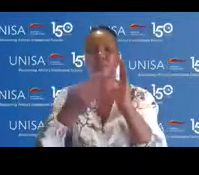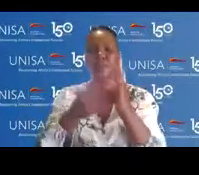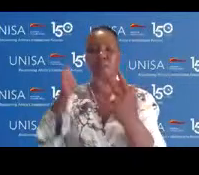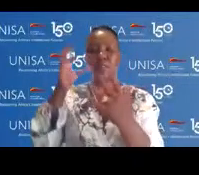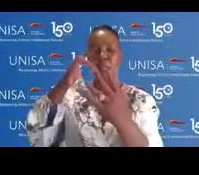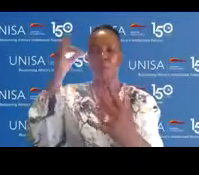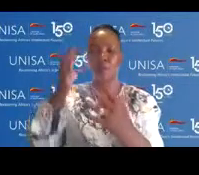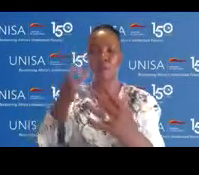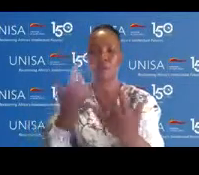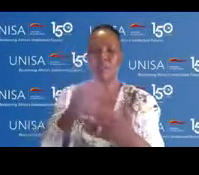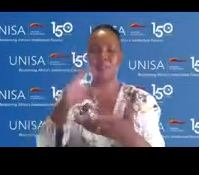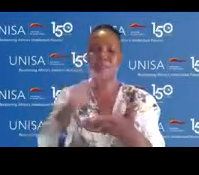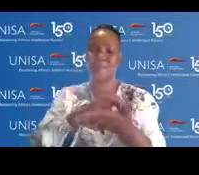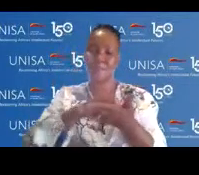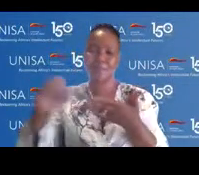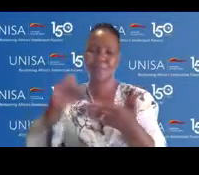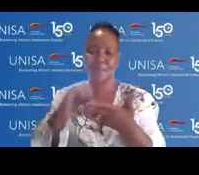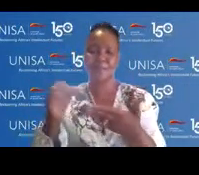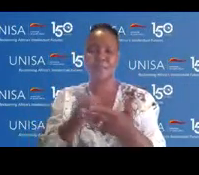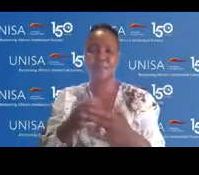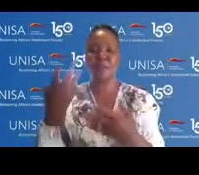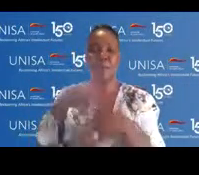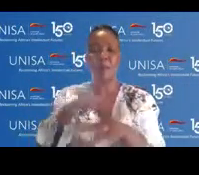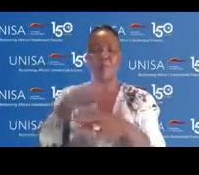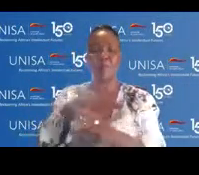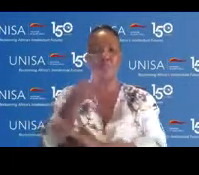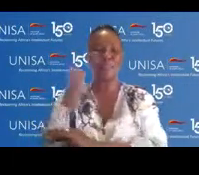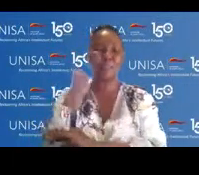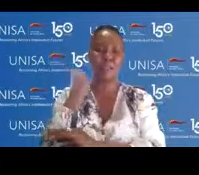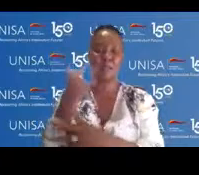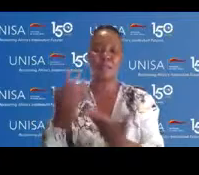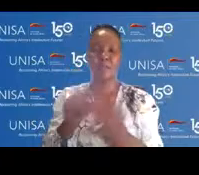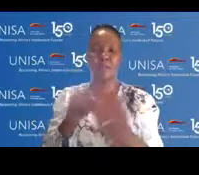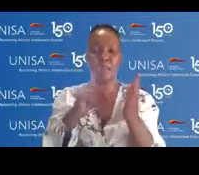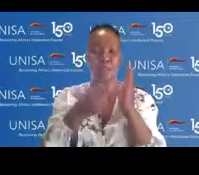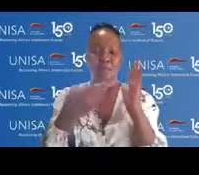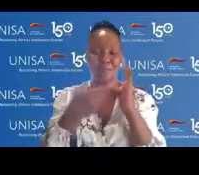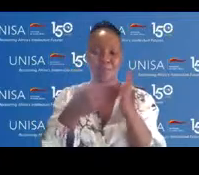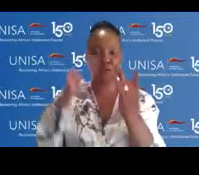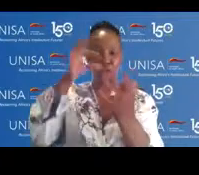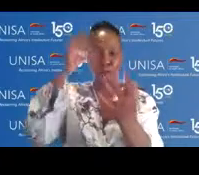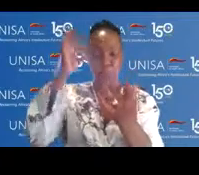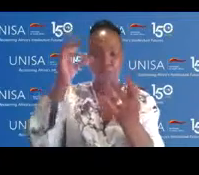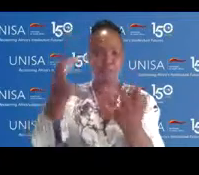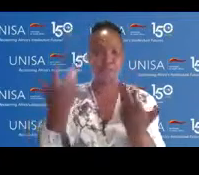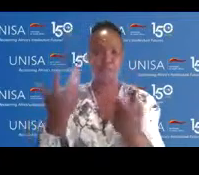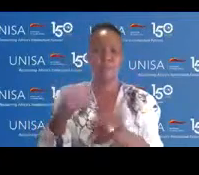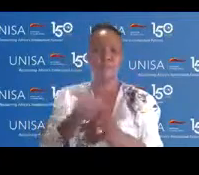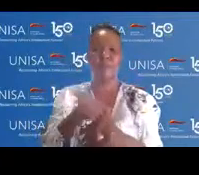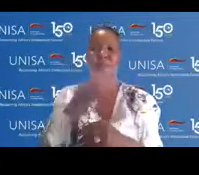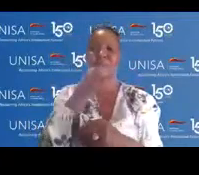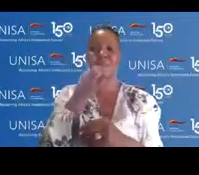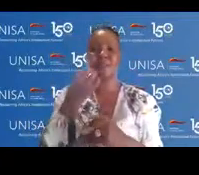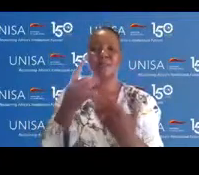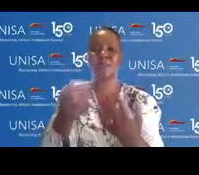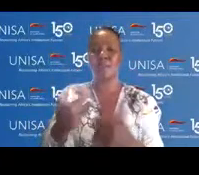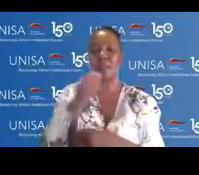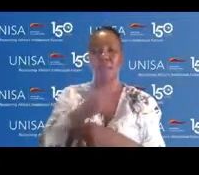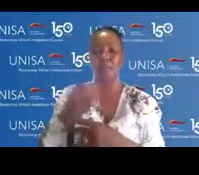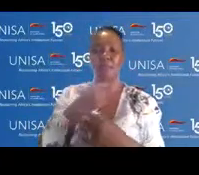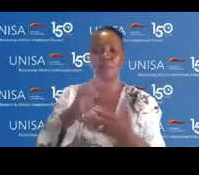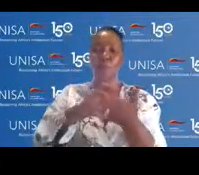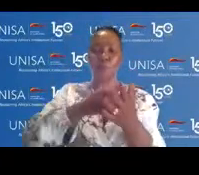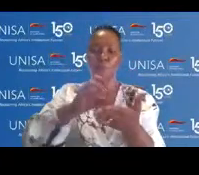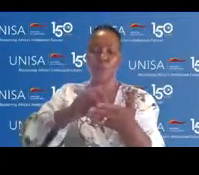delete browsing data. Okay, so if I go click on this option, and then it's basically going to tell me cookies, cache, other